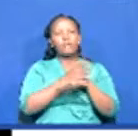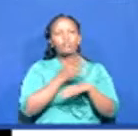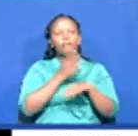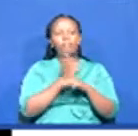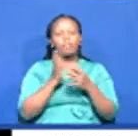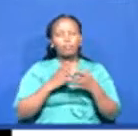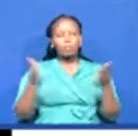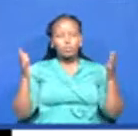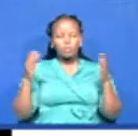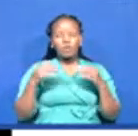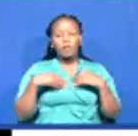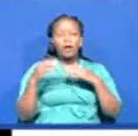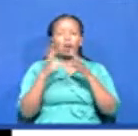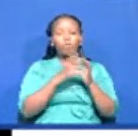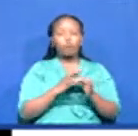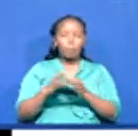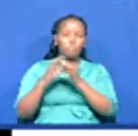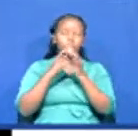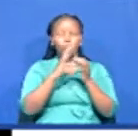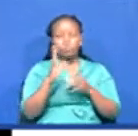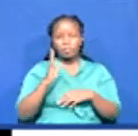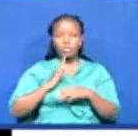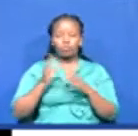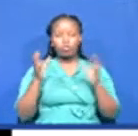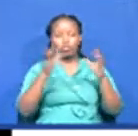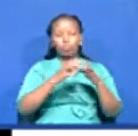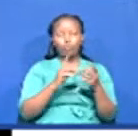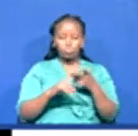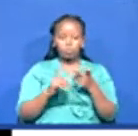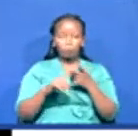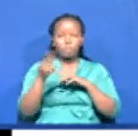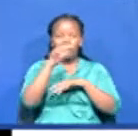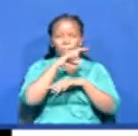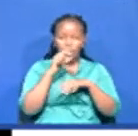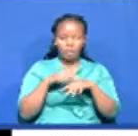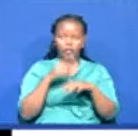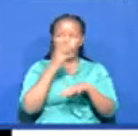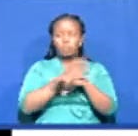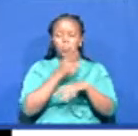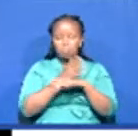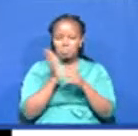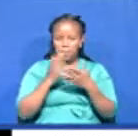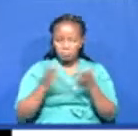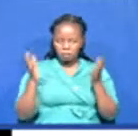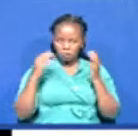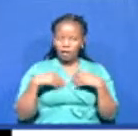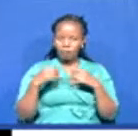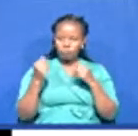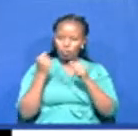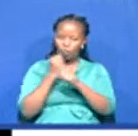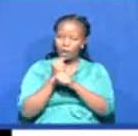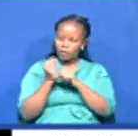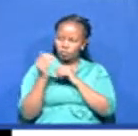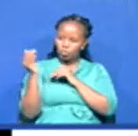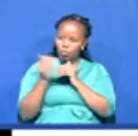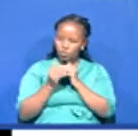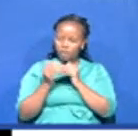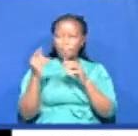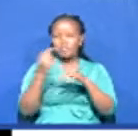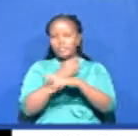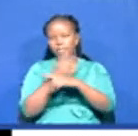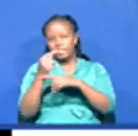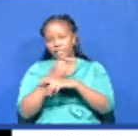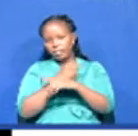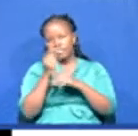with the security agencies, National Illicit Trade Observatory. We've worked closely again with you in training our staff. We've developed